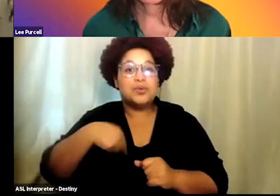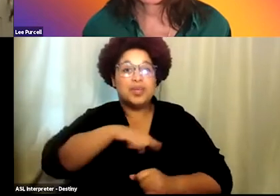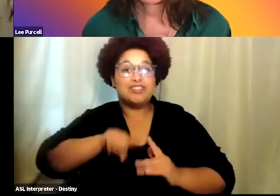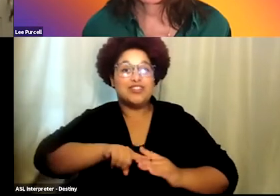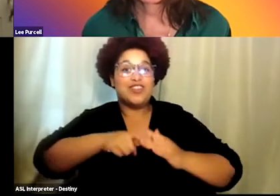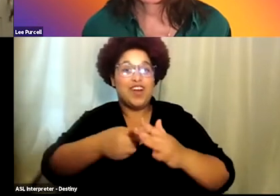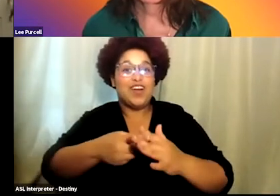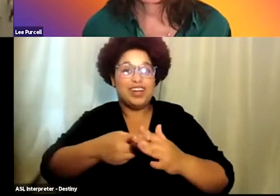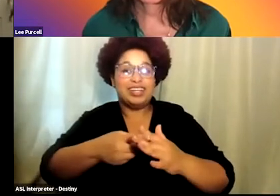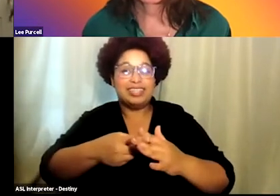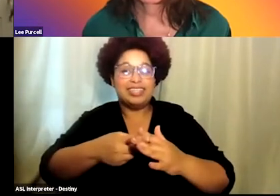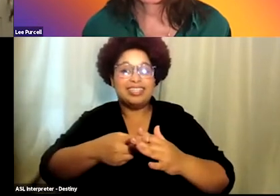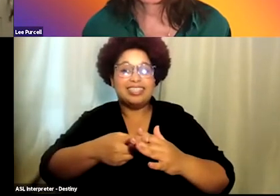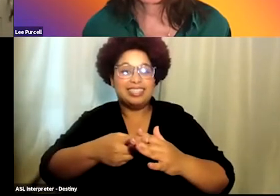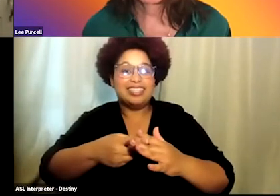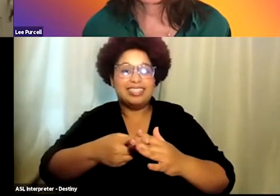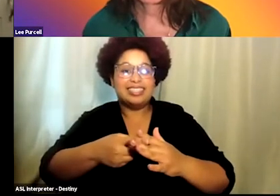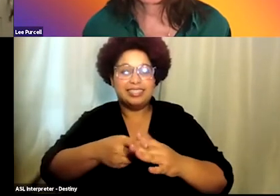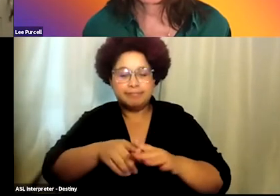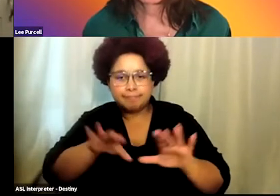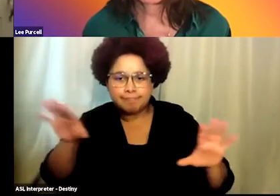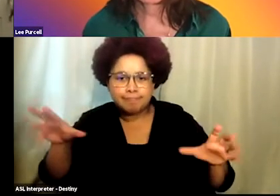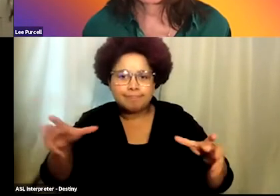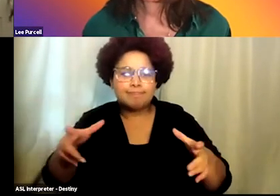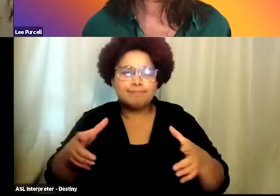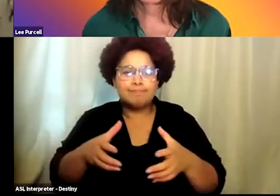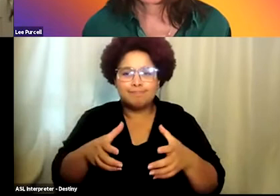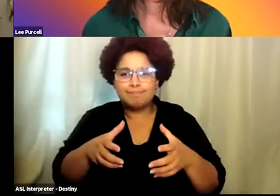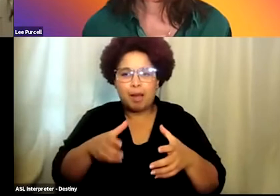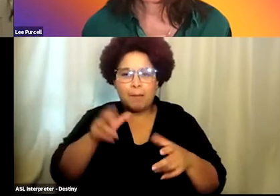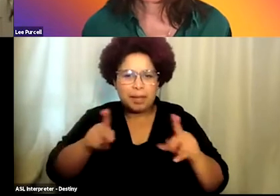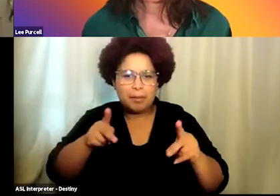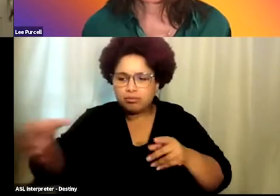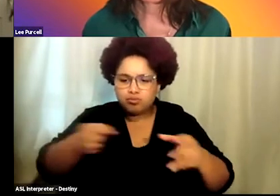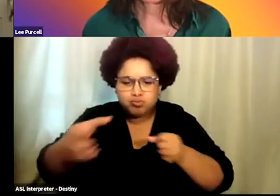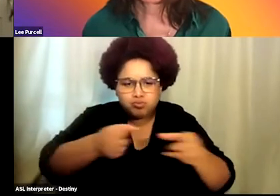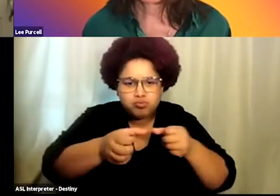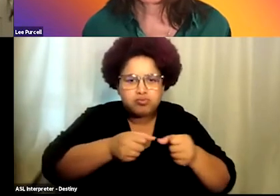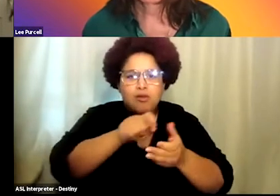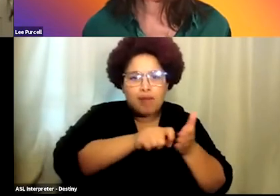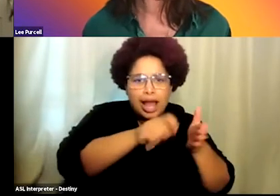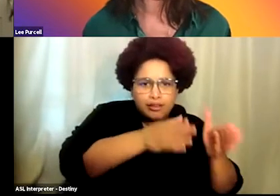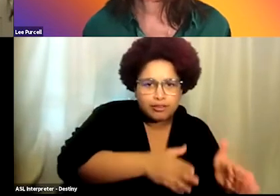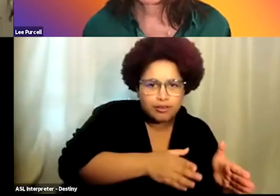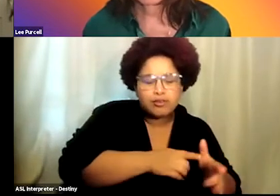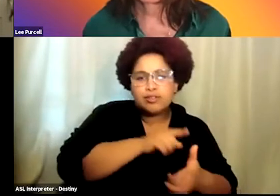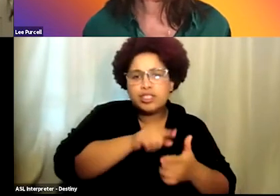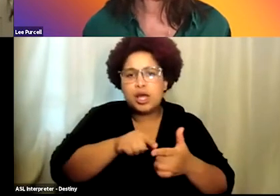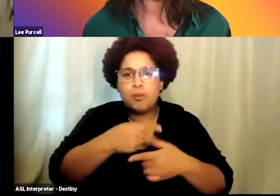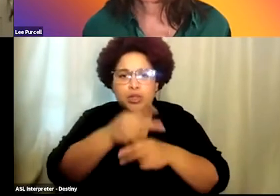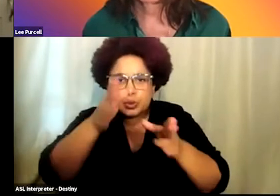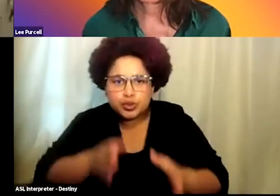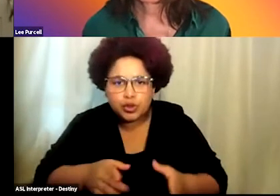a consortium. We were gathering a coalition of people, including writers and